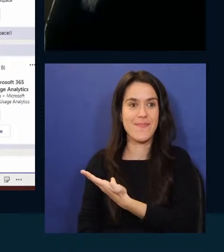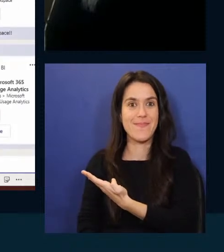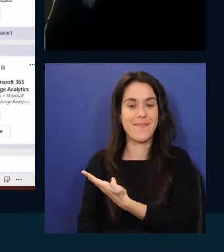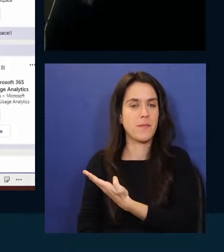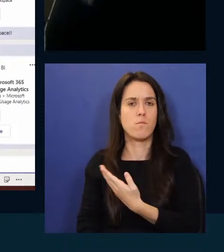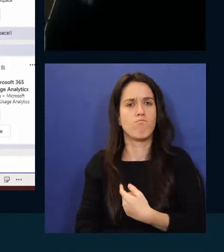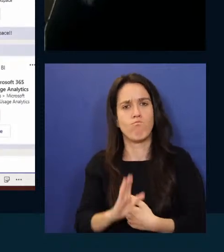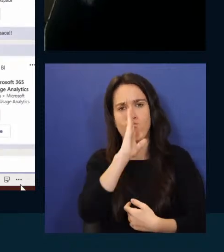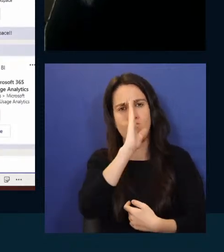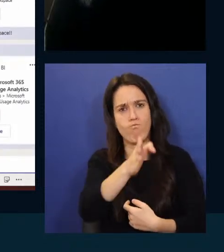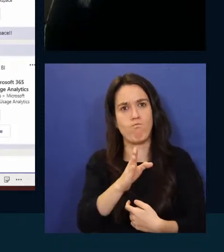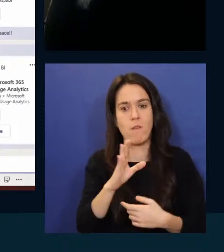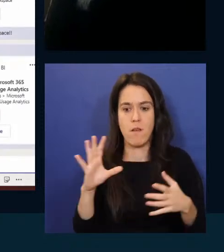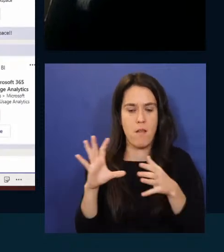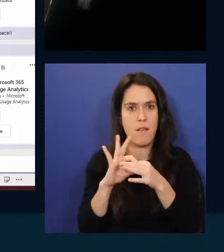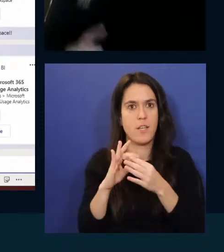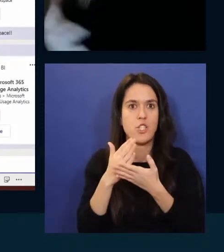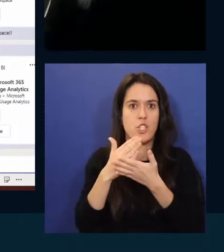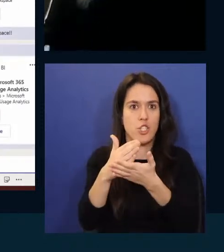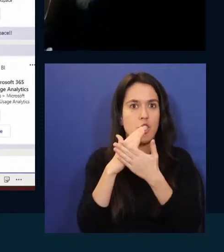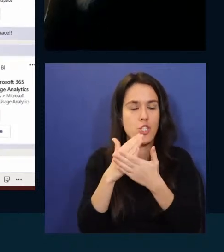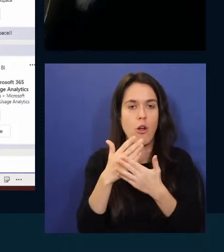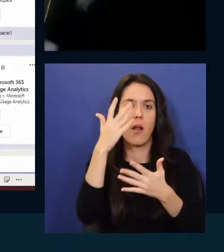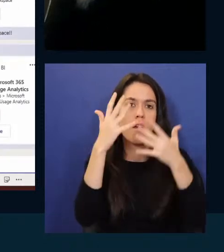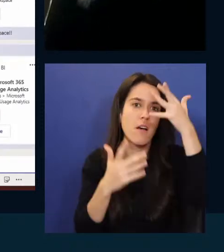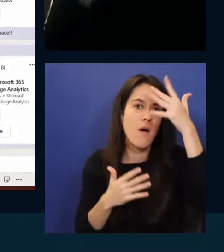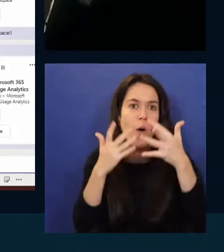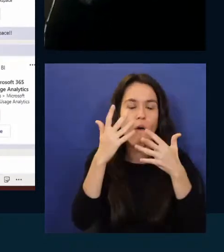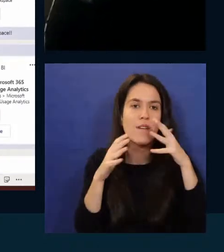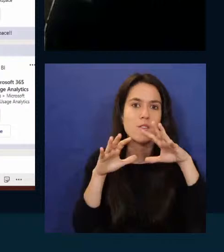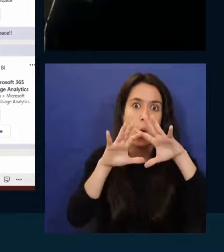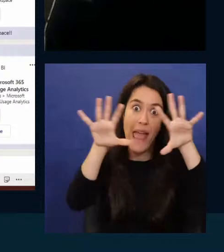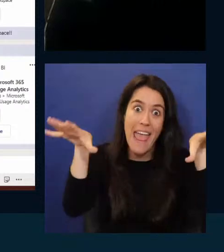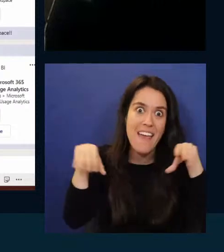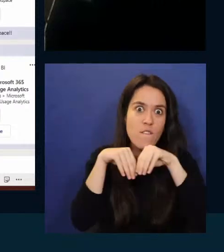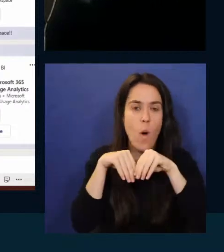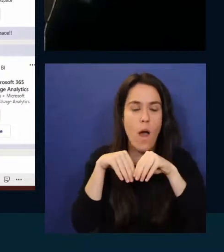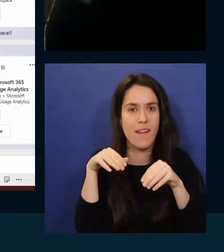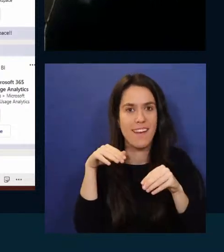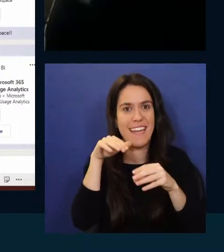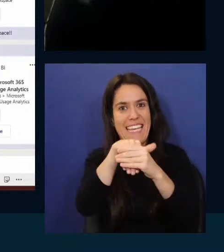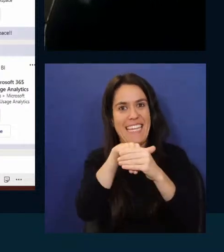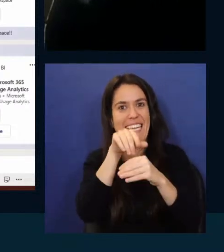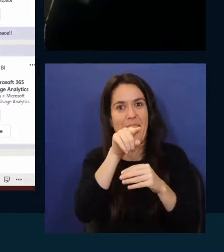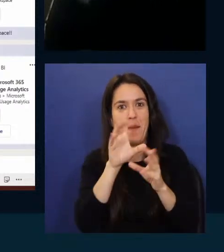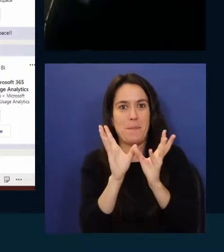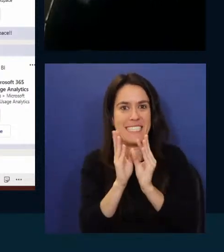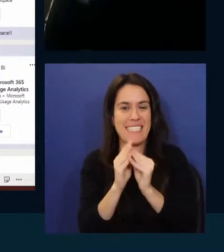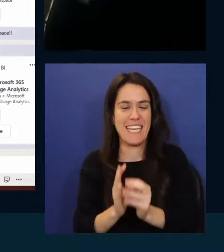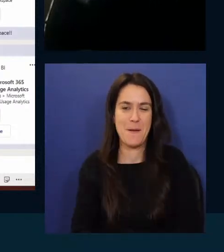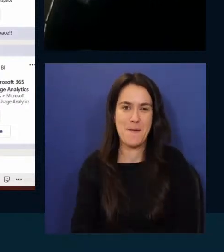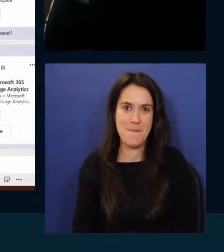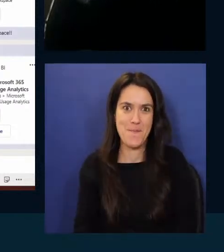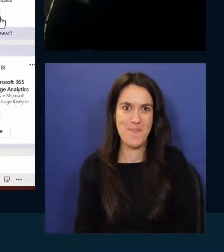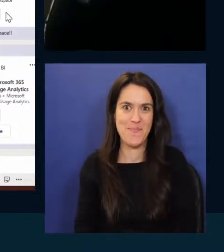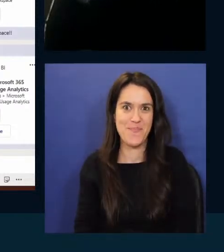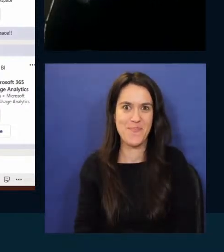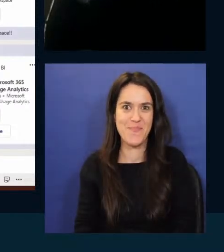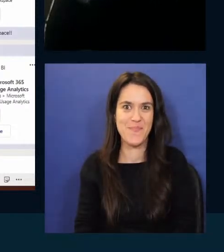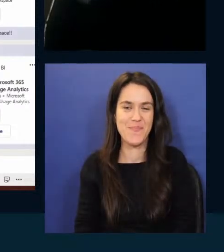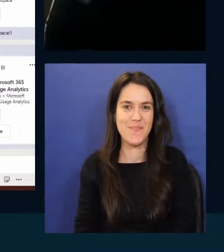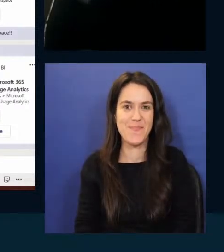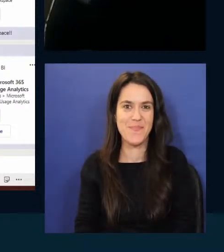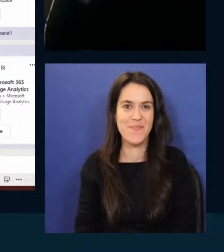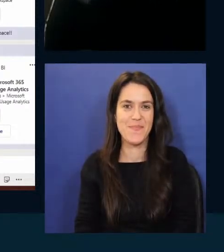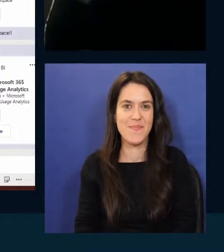the Office 365 analytics to everyone participating in that specific meeting. So this is